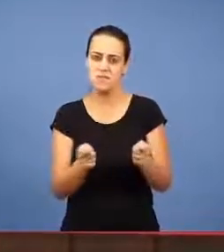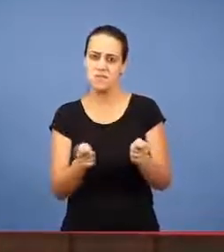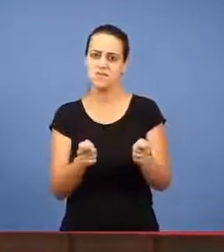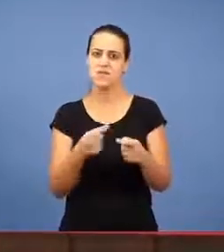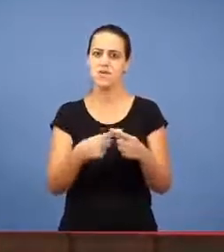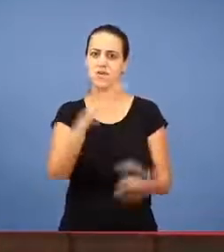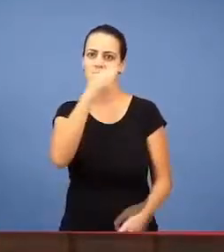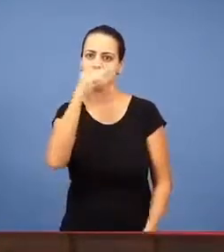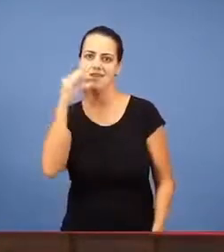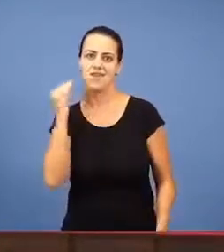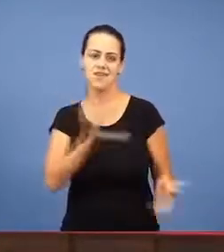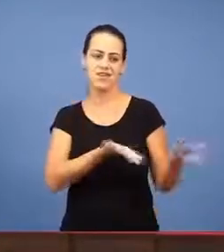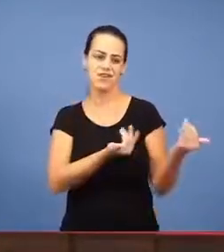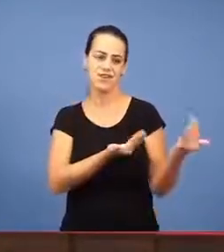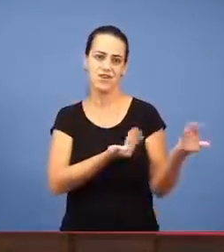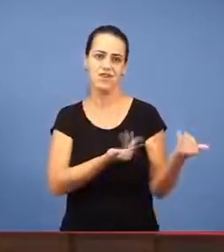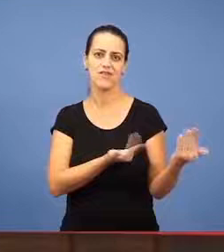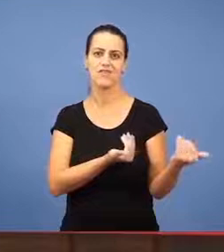and adolescents, and